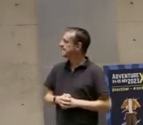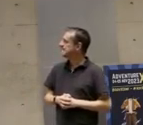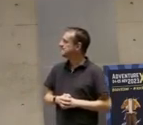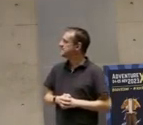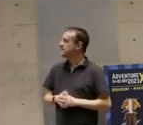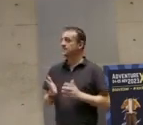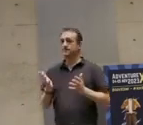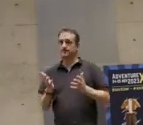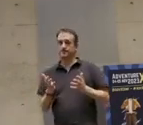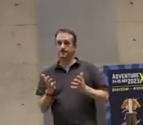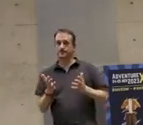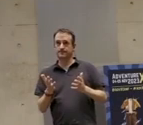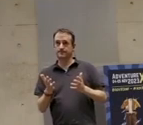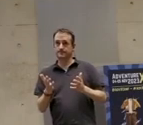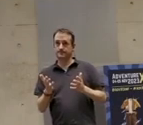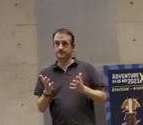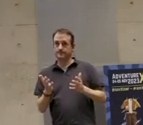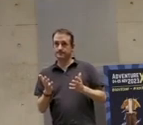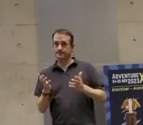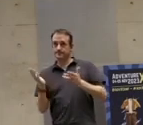There we go.